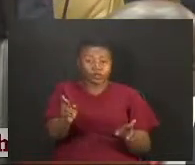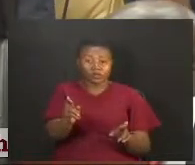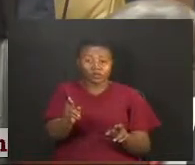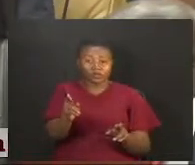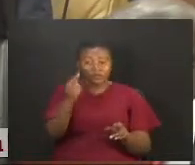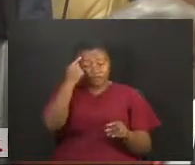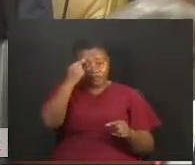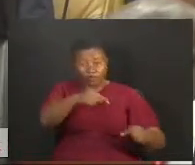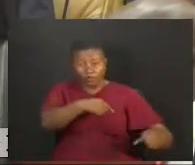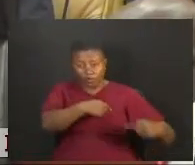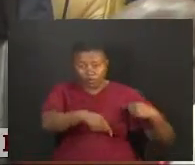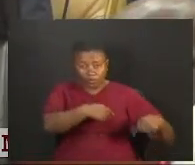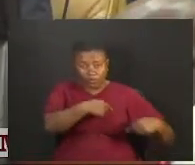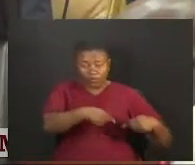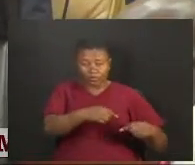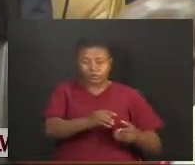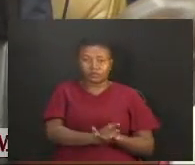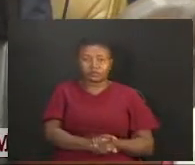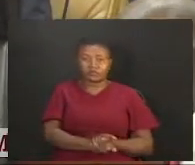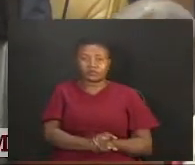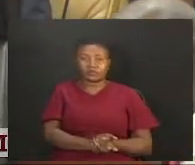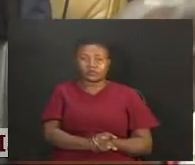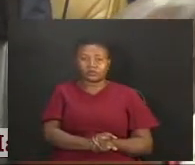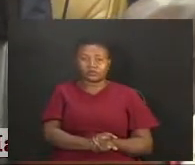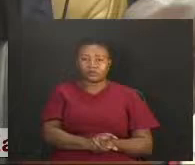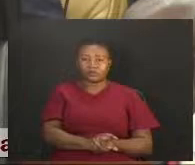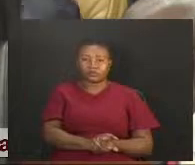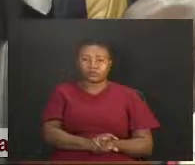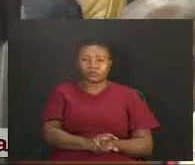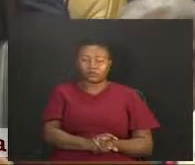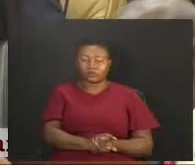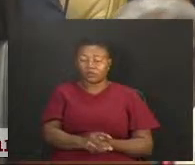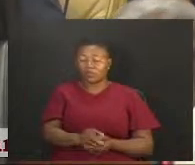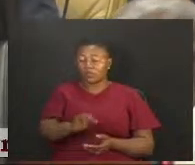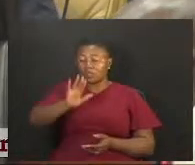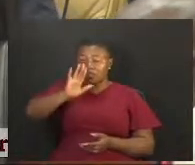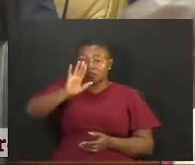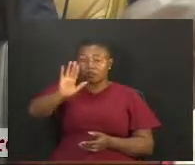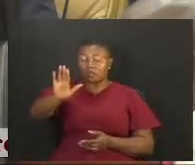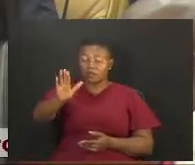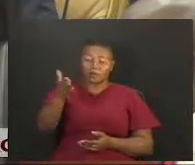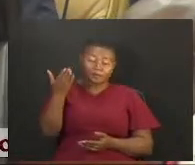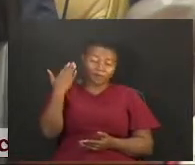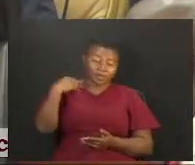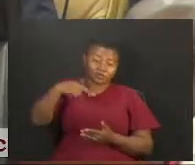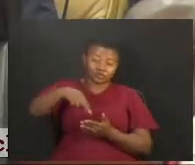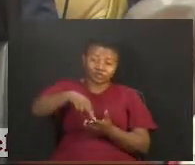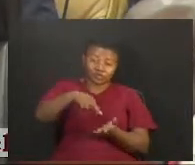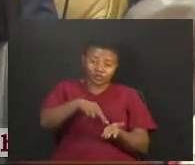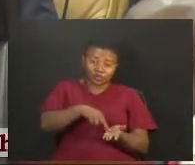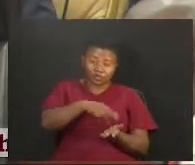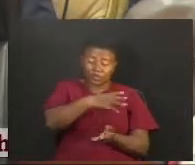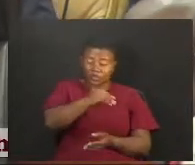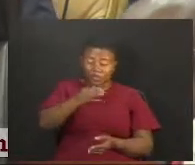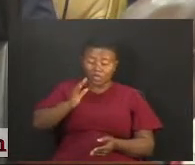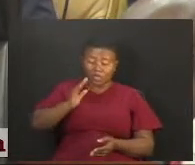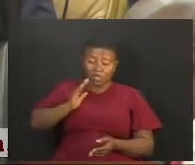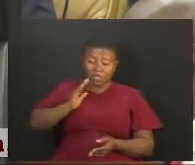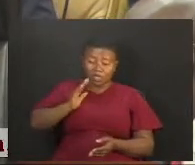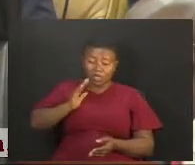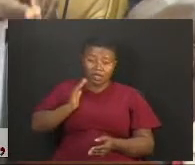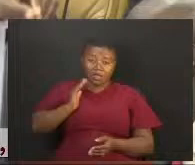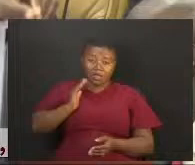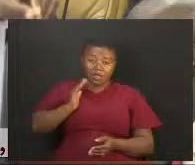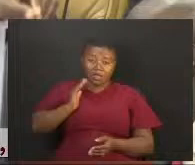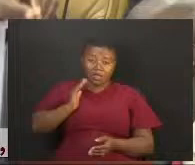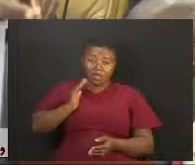records and our records, and we are ready to demonstrate that the